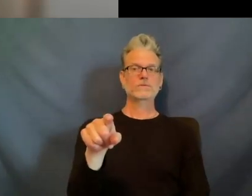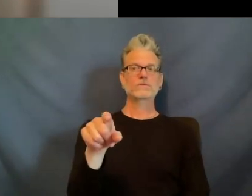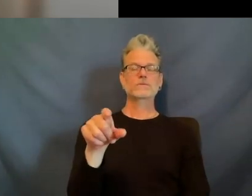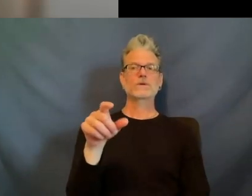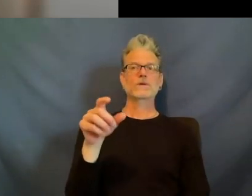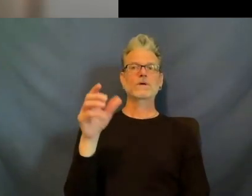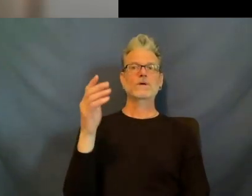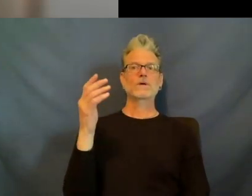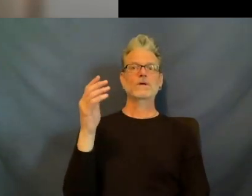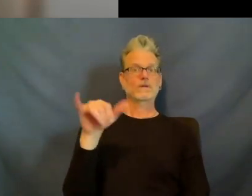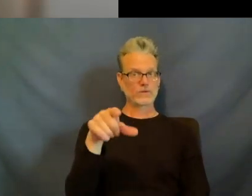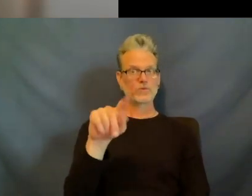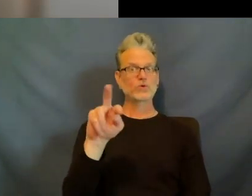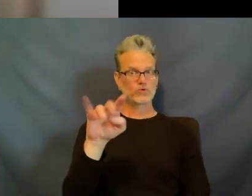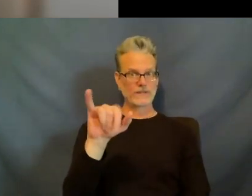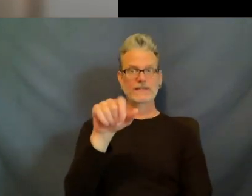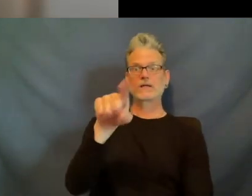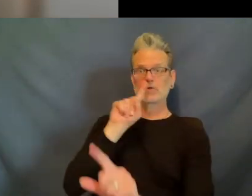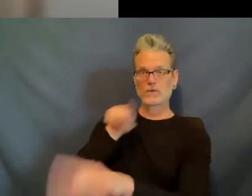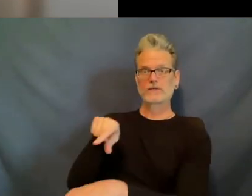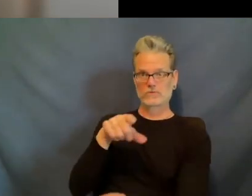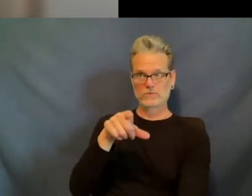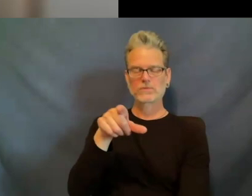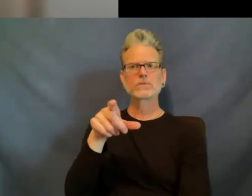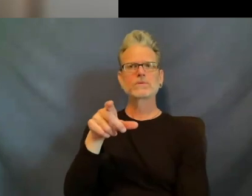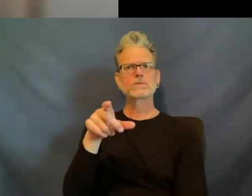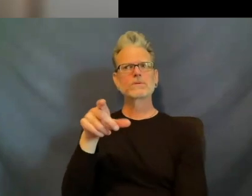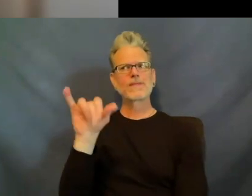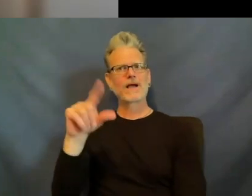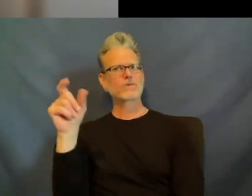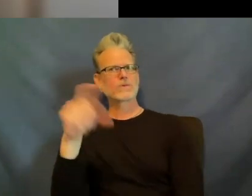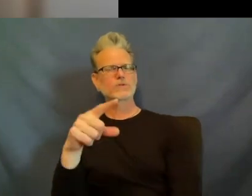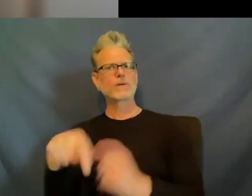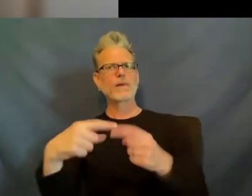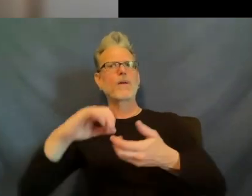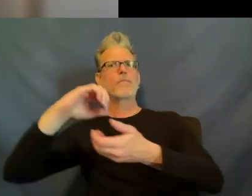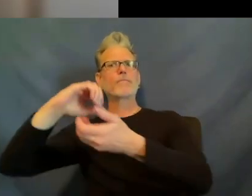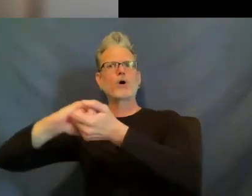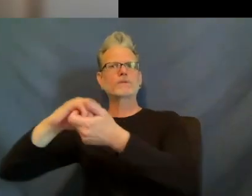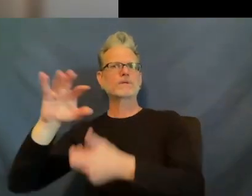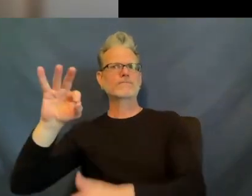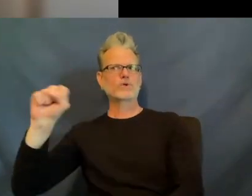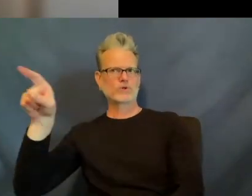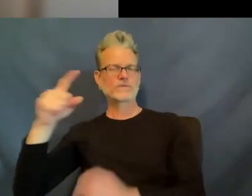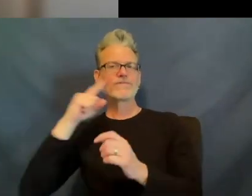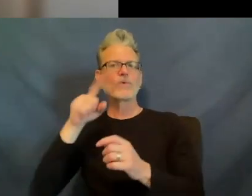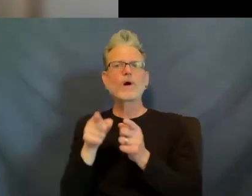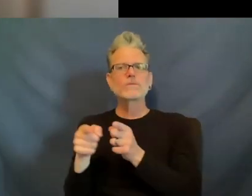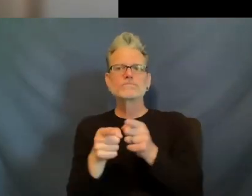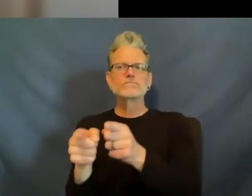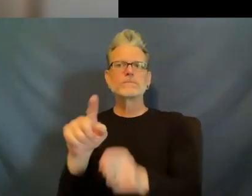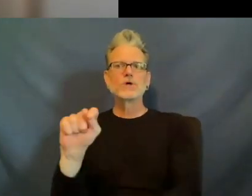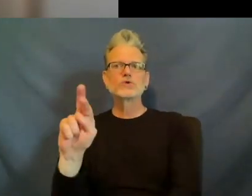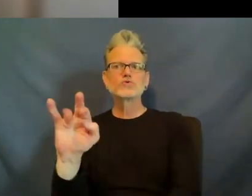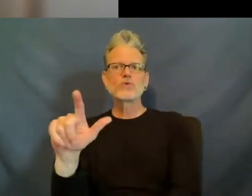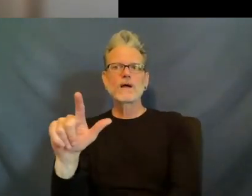you addressed, Trinity. It was asking about partnering with the Forest Service on a trail development project for tourism